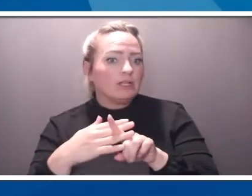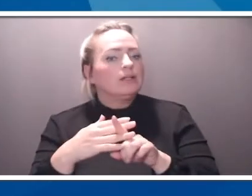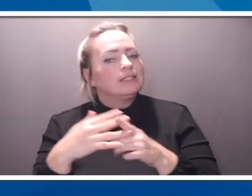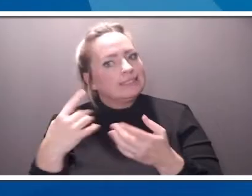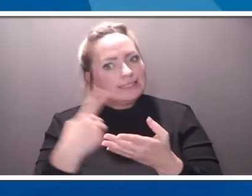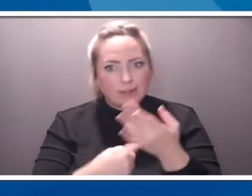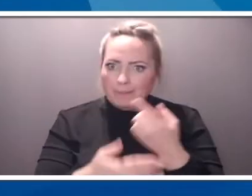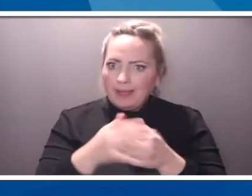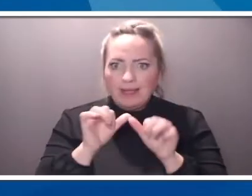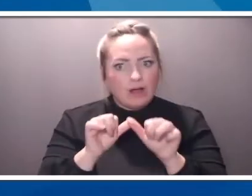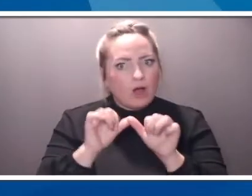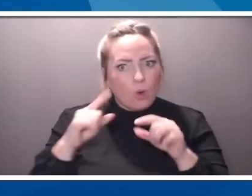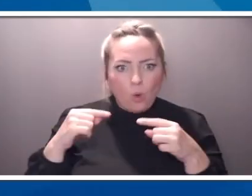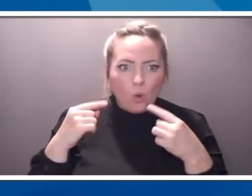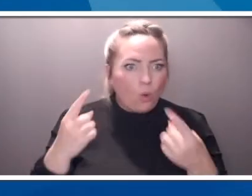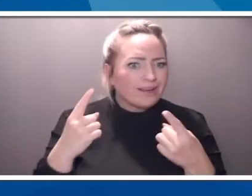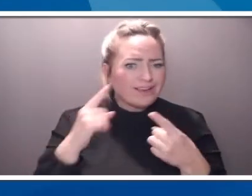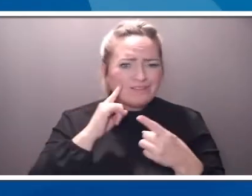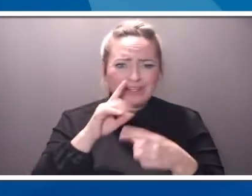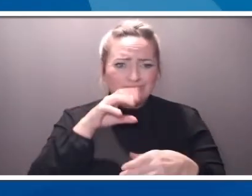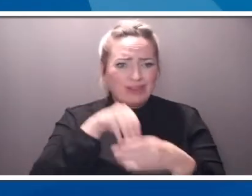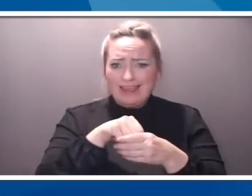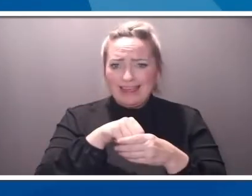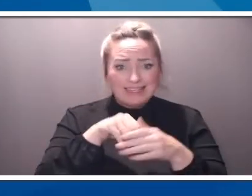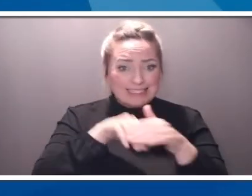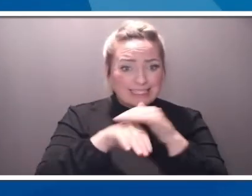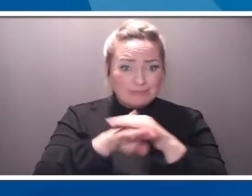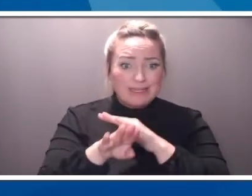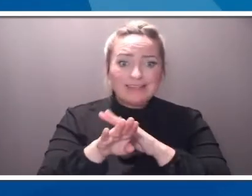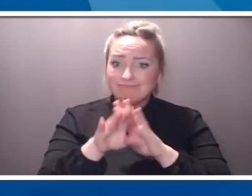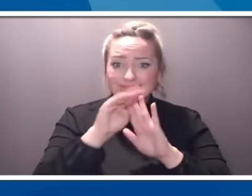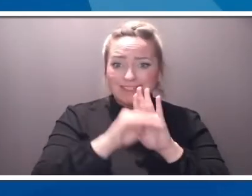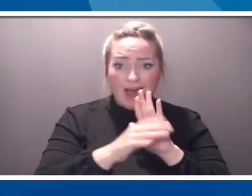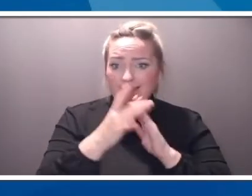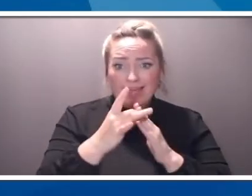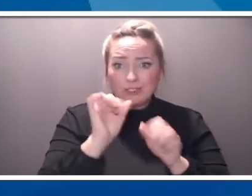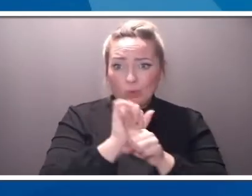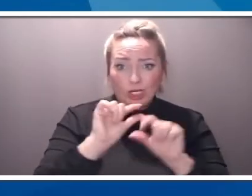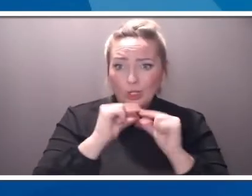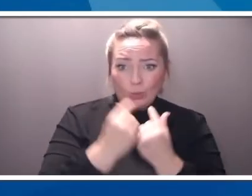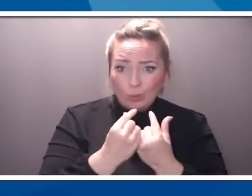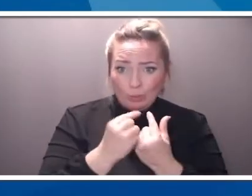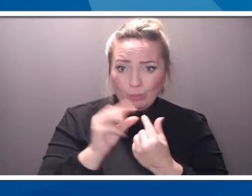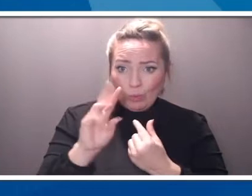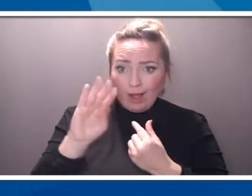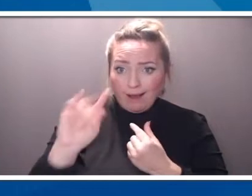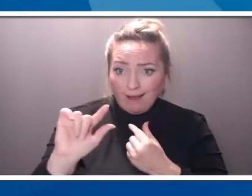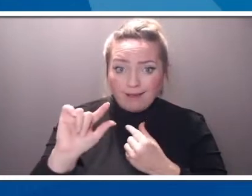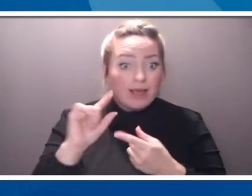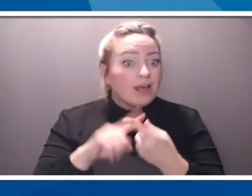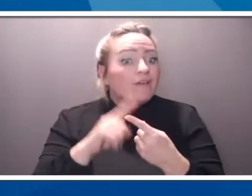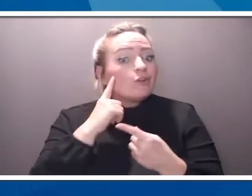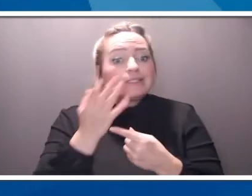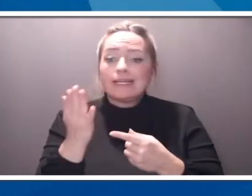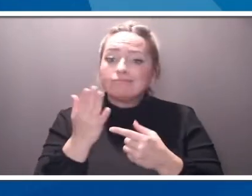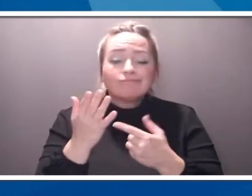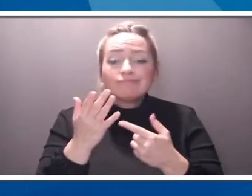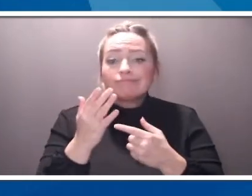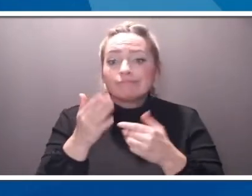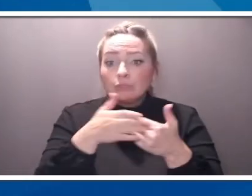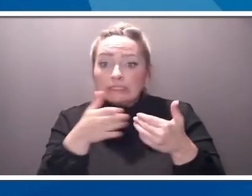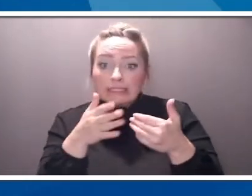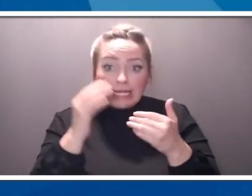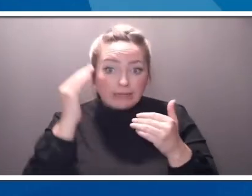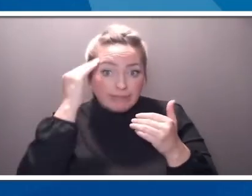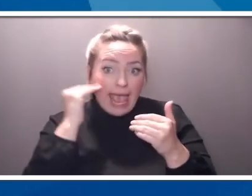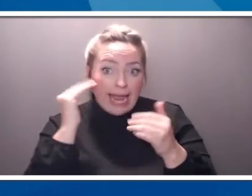context is. And there's been an ongoing debate, for instance, even within the Accessibility Guidelines Working Group, of things like, well,